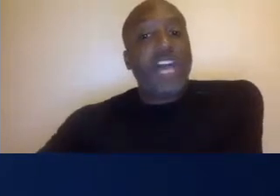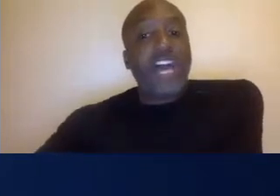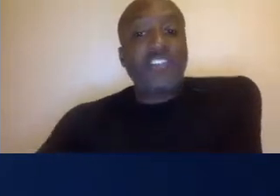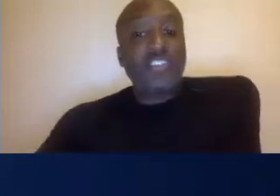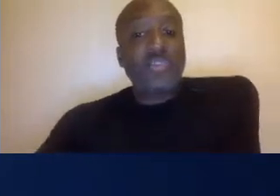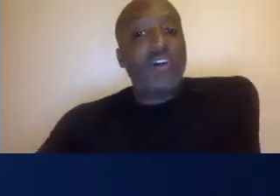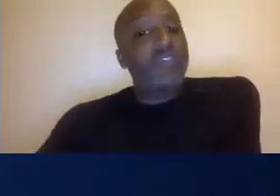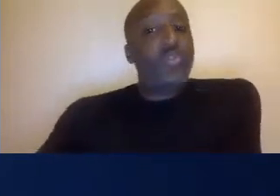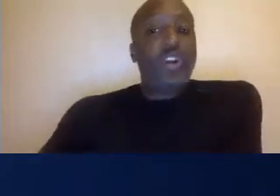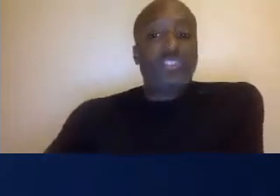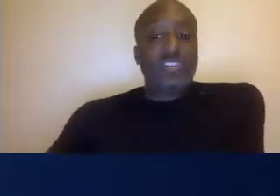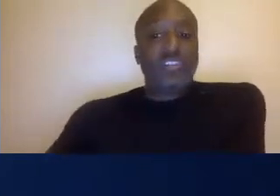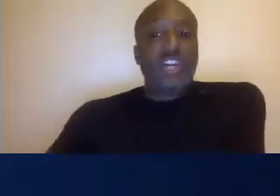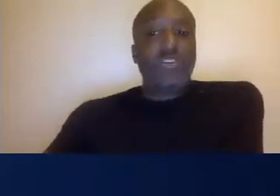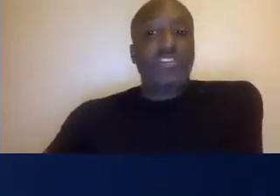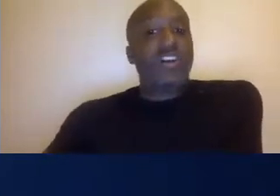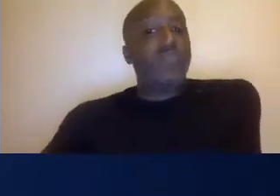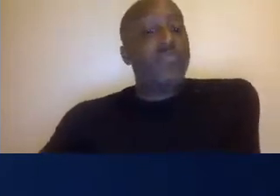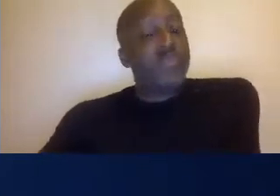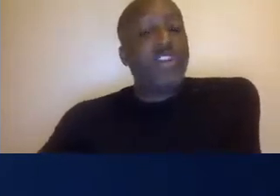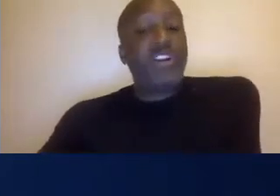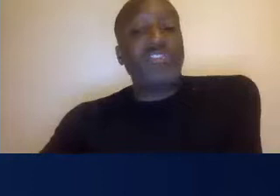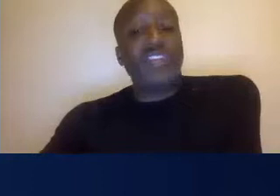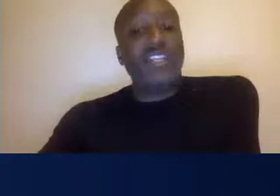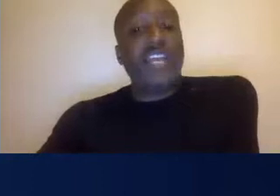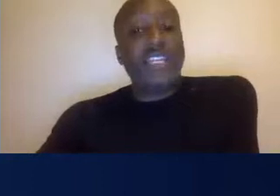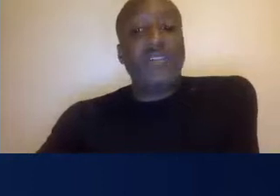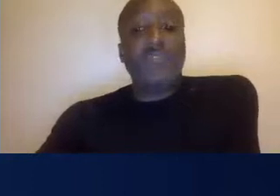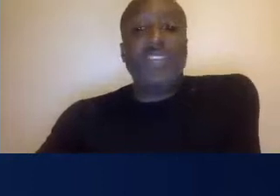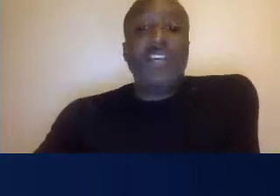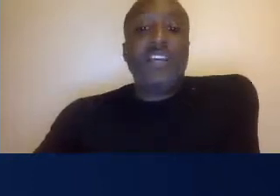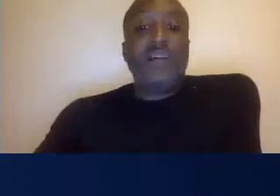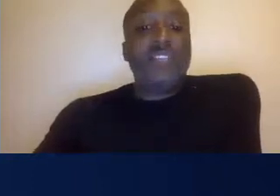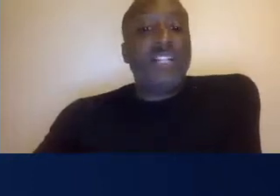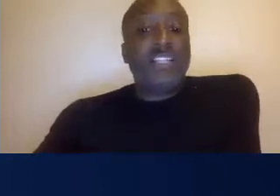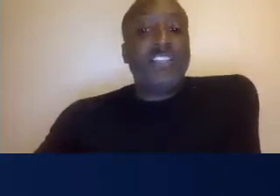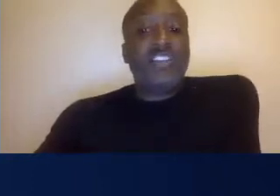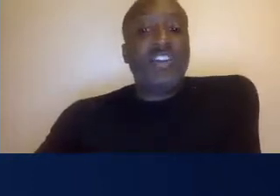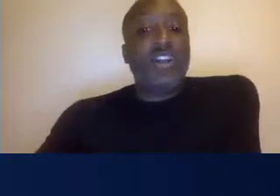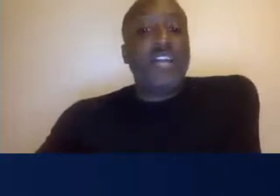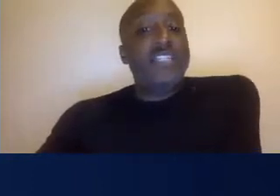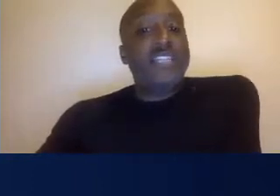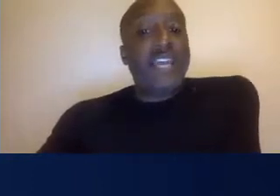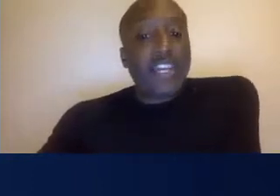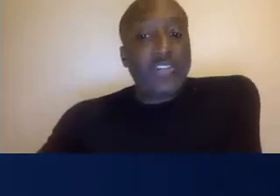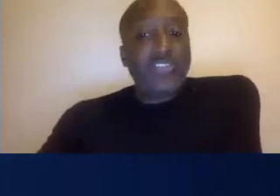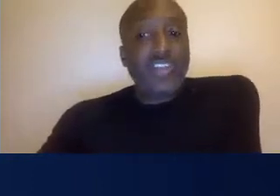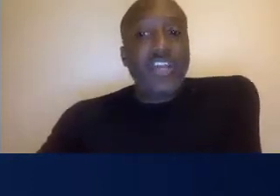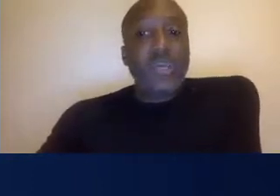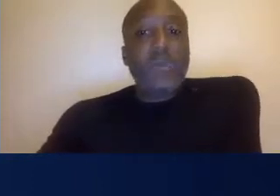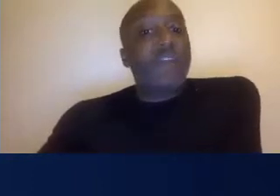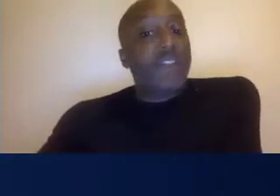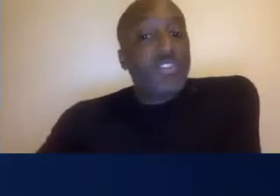I'm going to ask you a few questions, help us to better understand the ADEMs, delegates, and all that